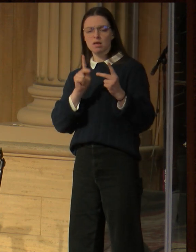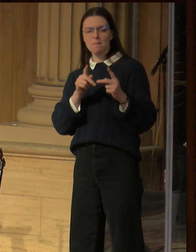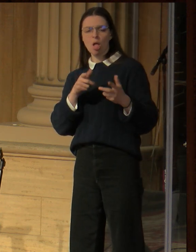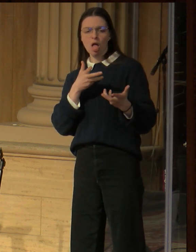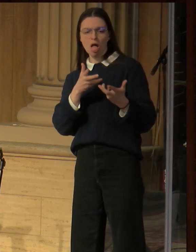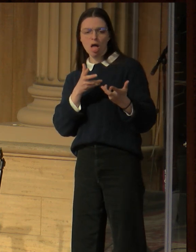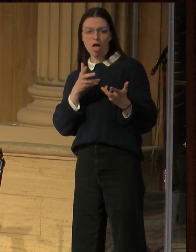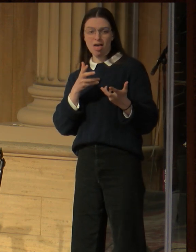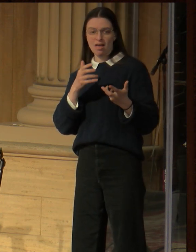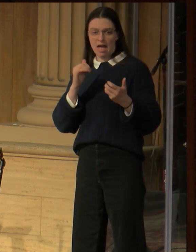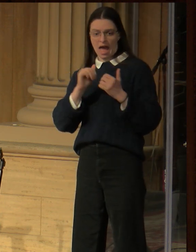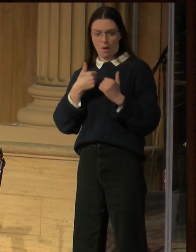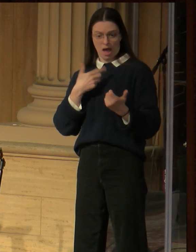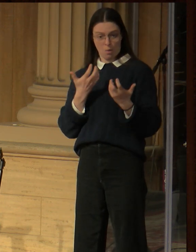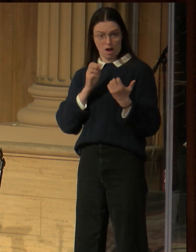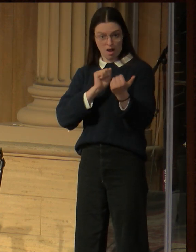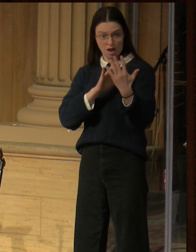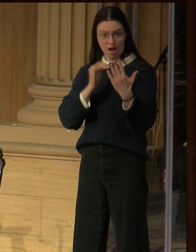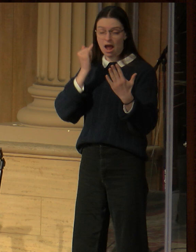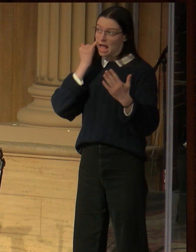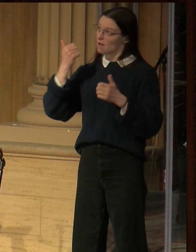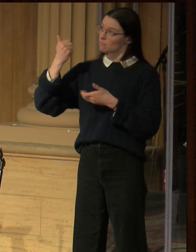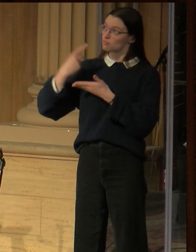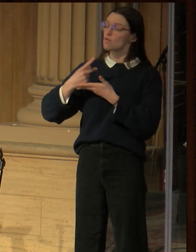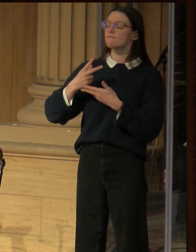with, then I'll welcome him in.